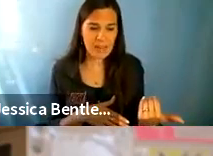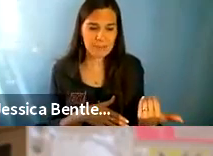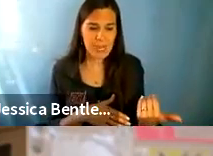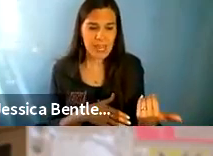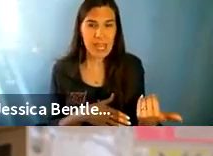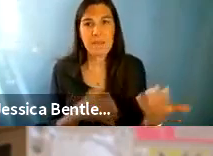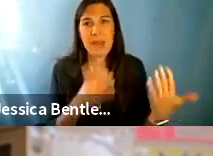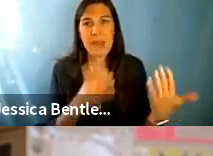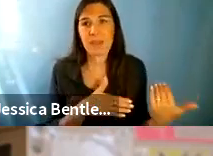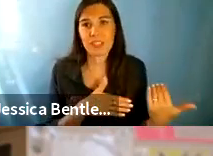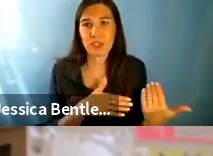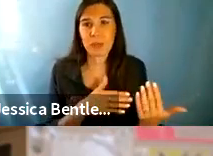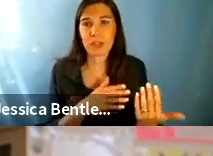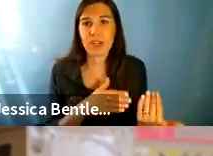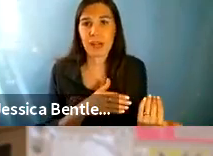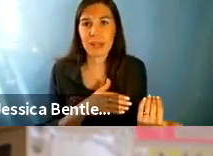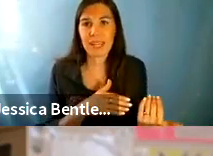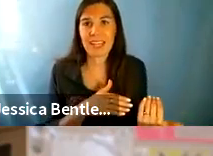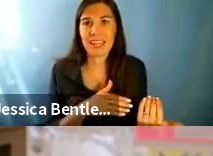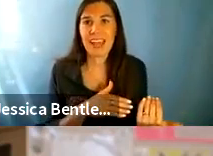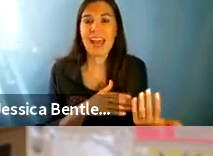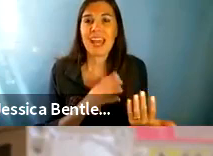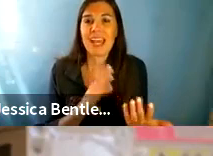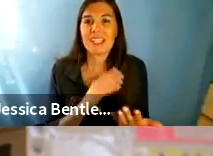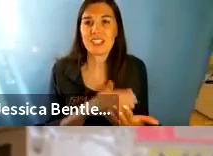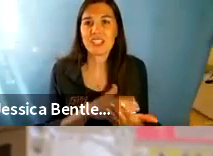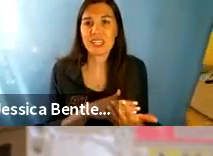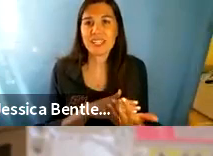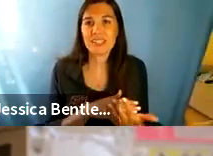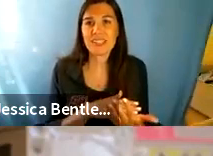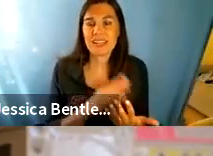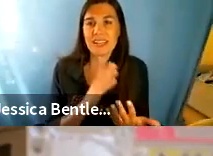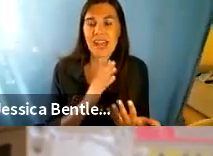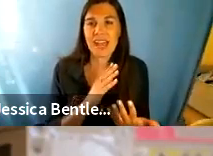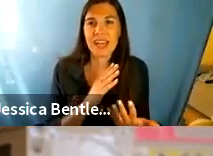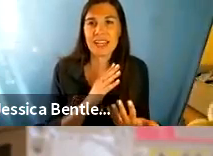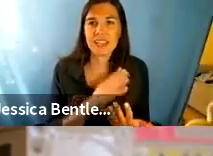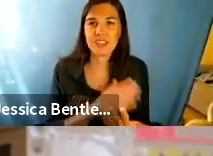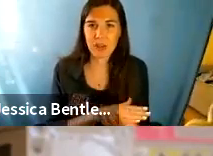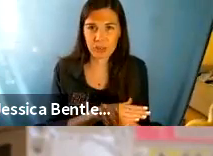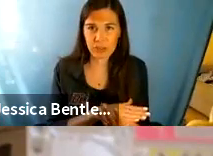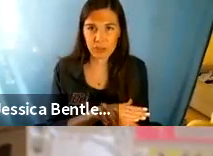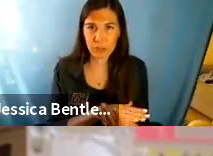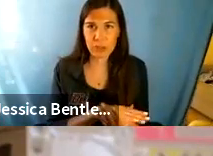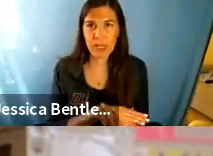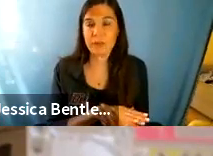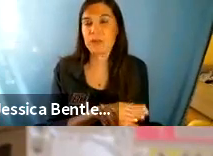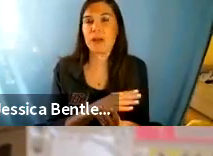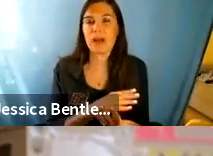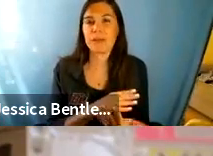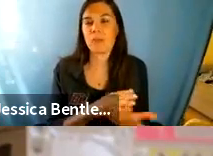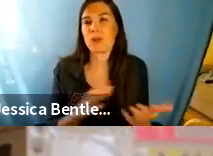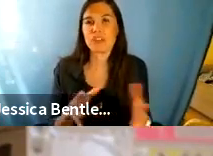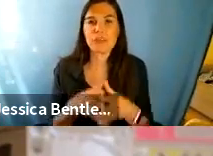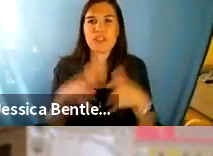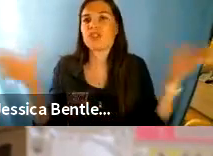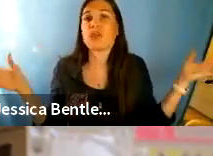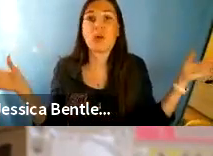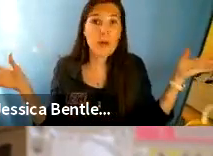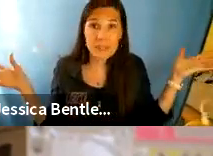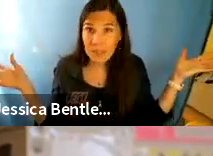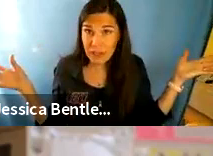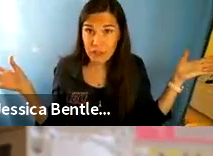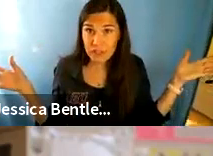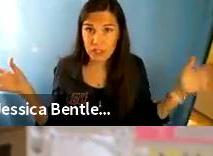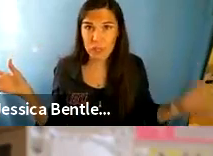had a medical interpreter come in, and she did a general interpreting workshop, just